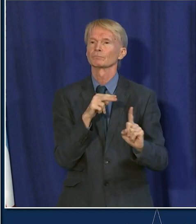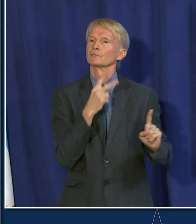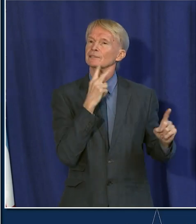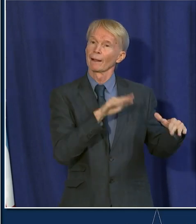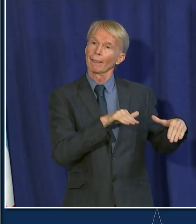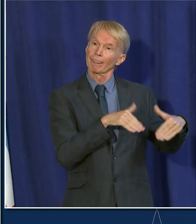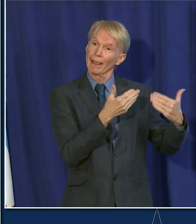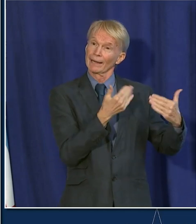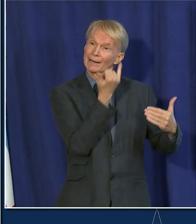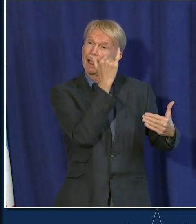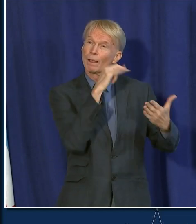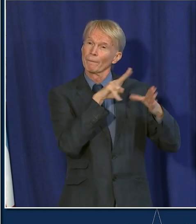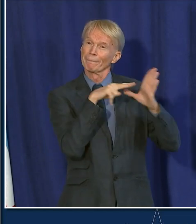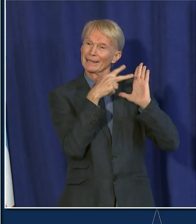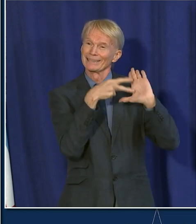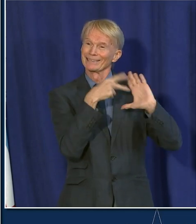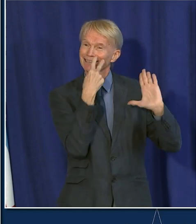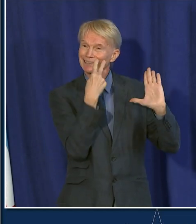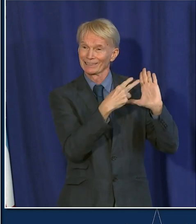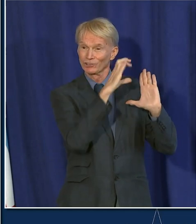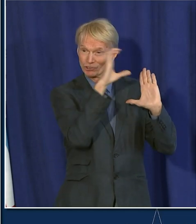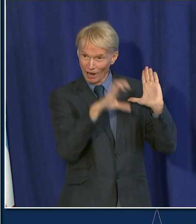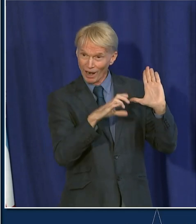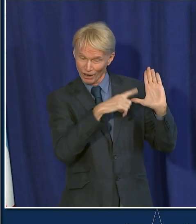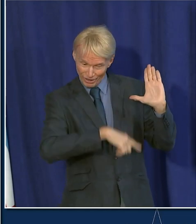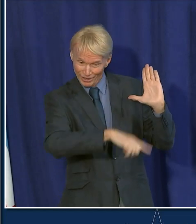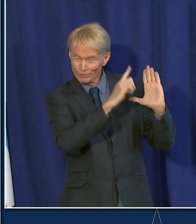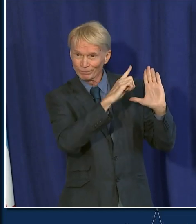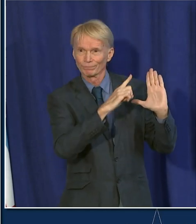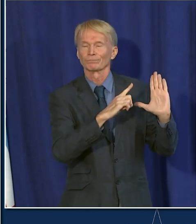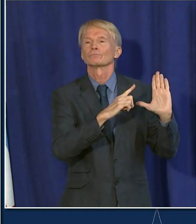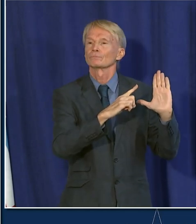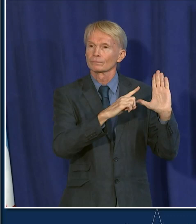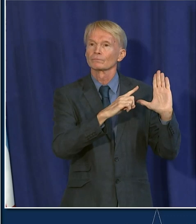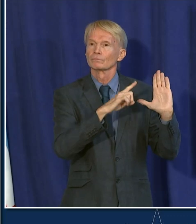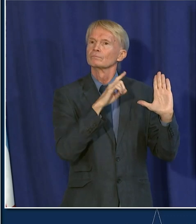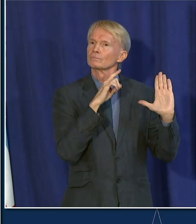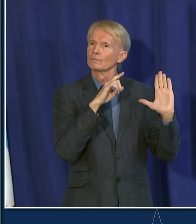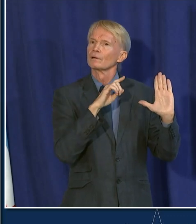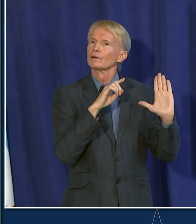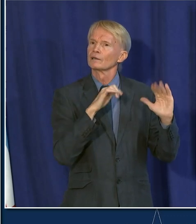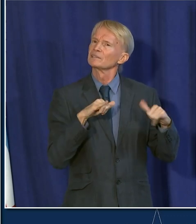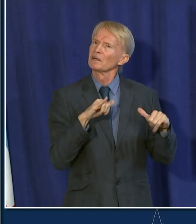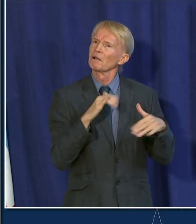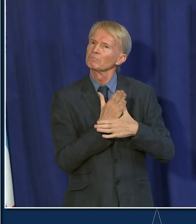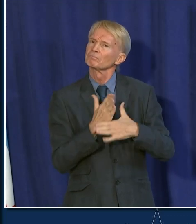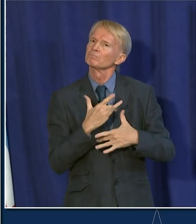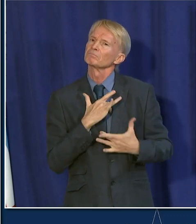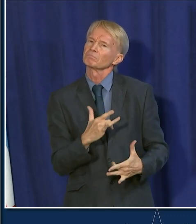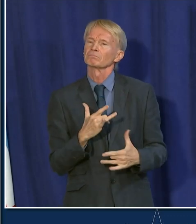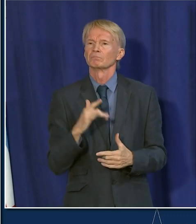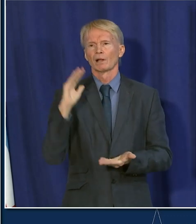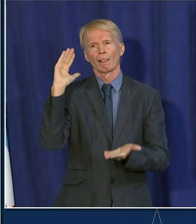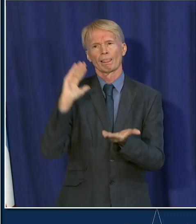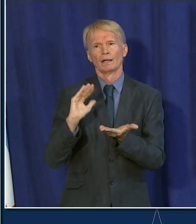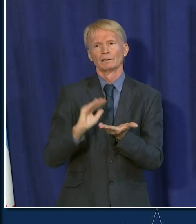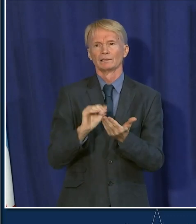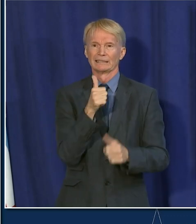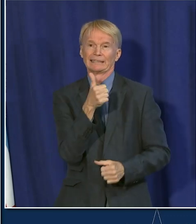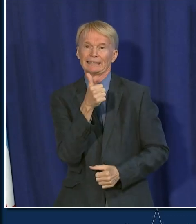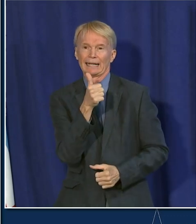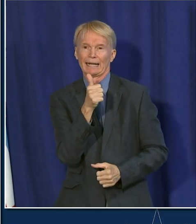lightest yellow, which includes Chicago and the area around us, are parts of the country that are still averaging fewer than 10 cases